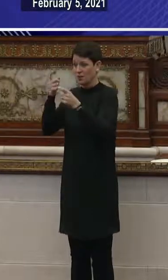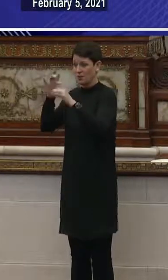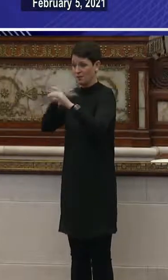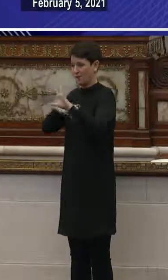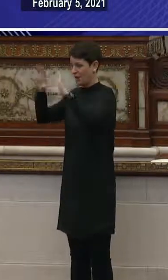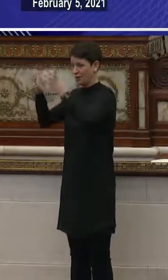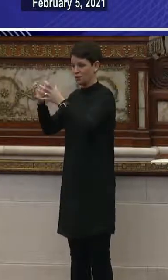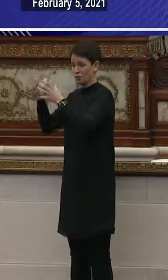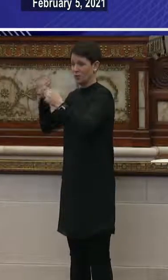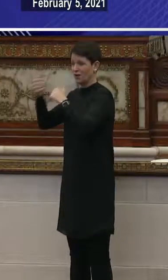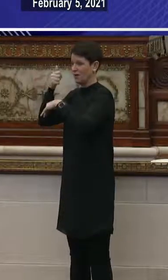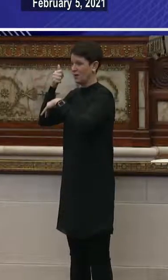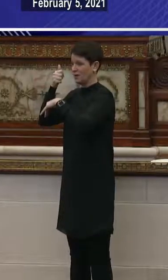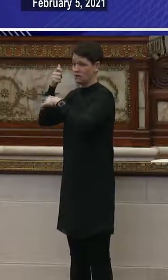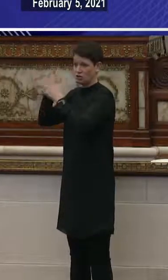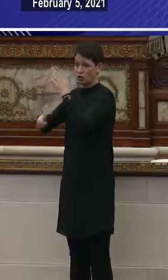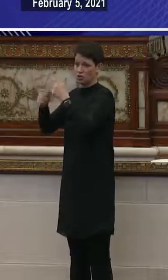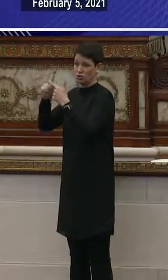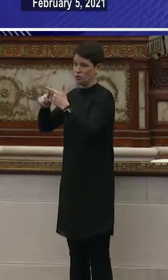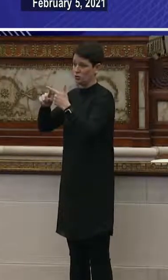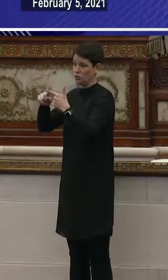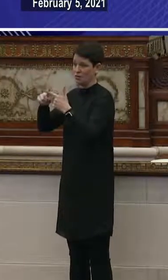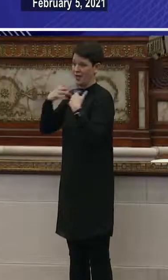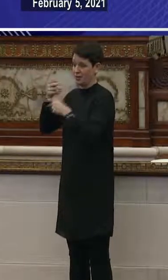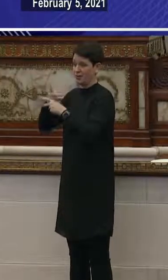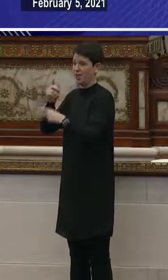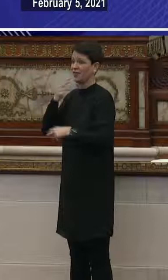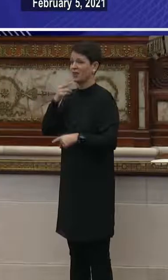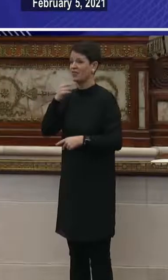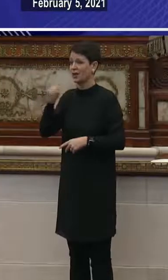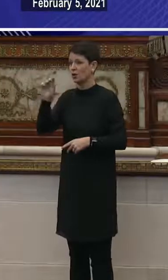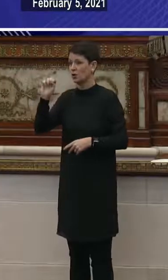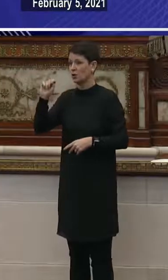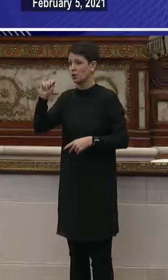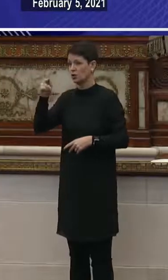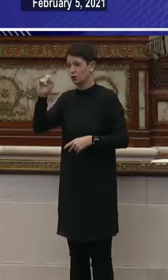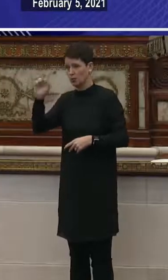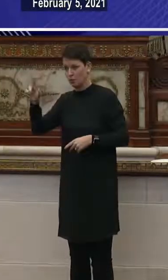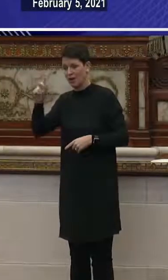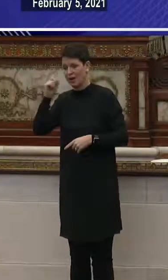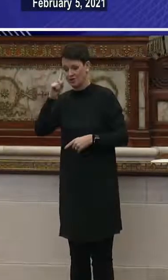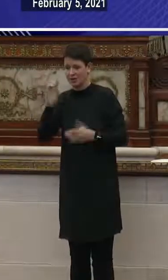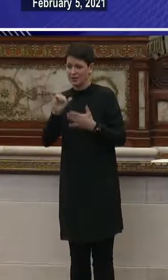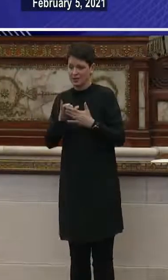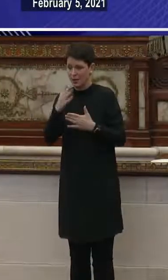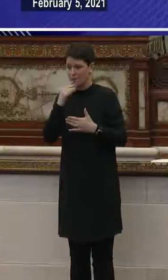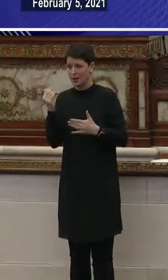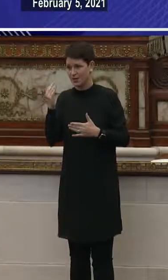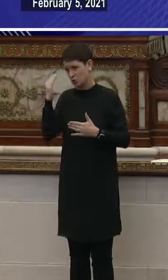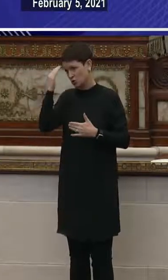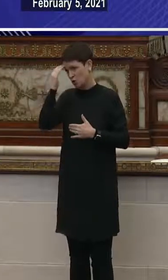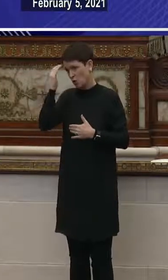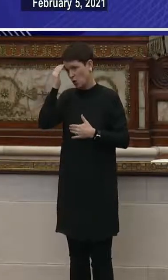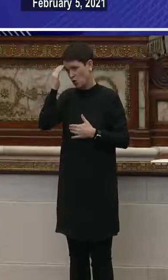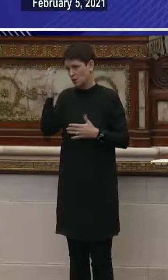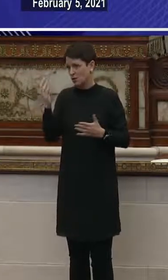they could charge to the healthcare folks. Well, thank you, Tumar. I think that I just want to say, I think that the best known,